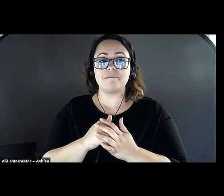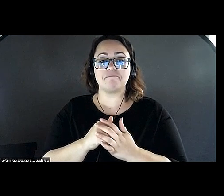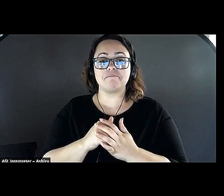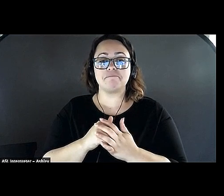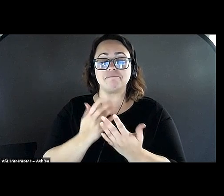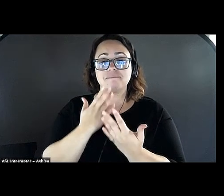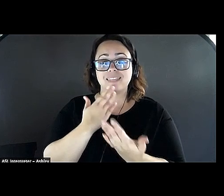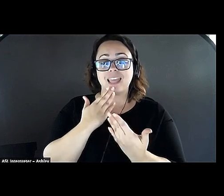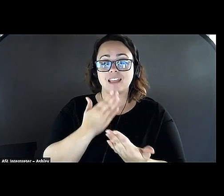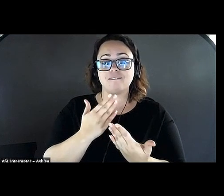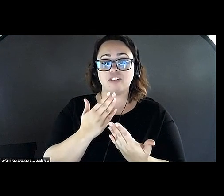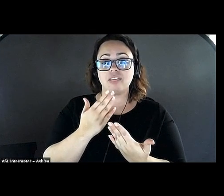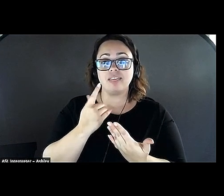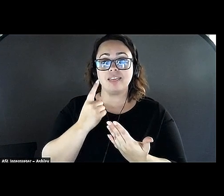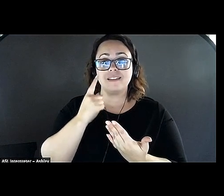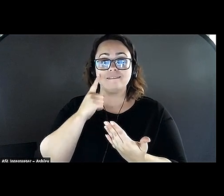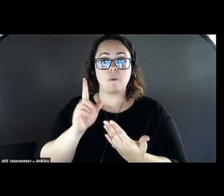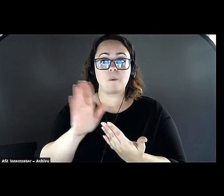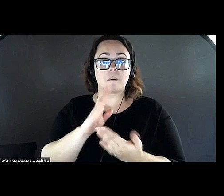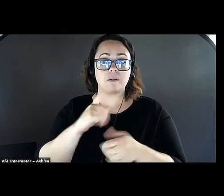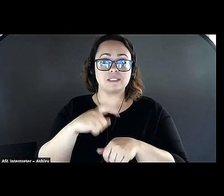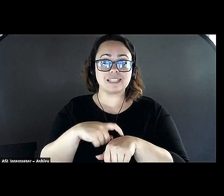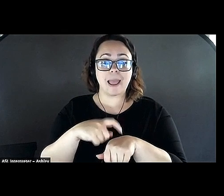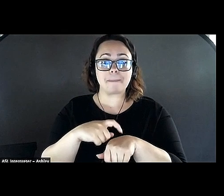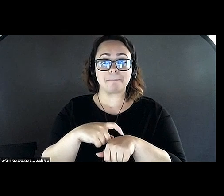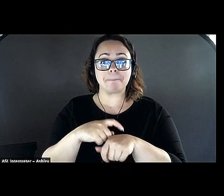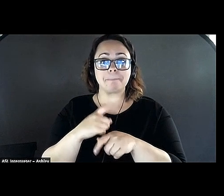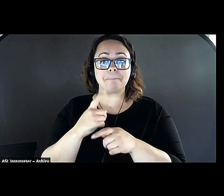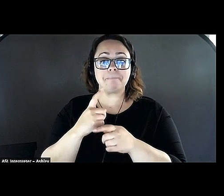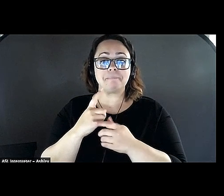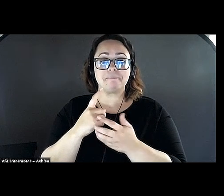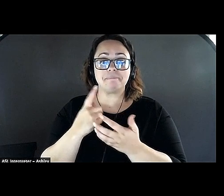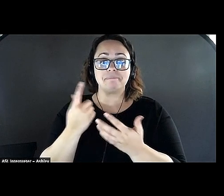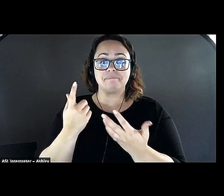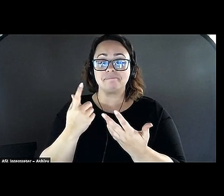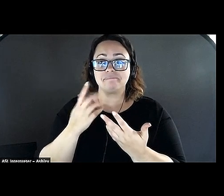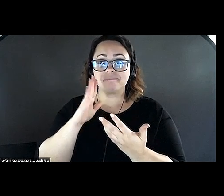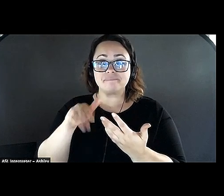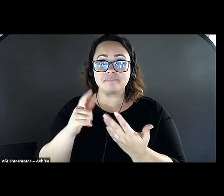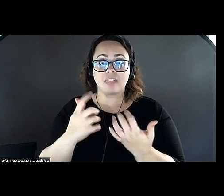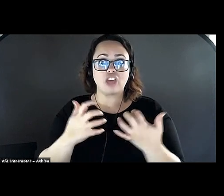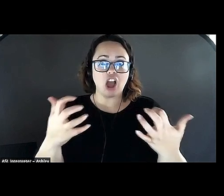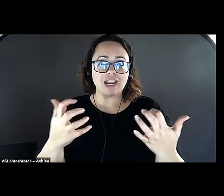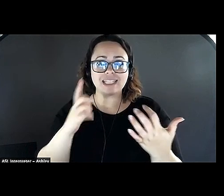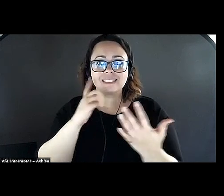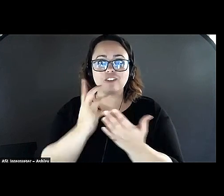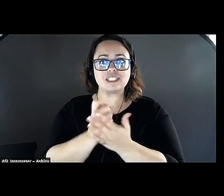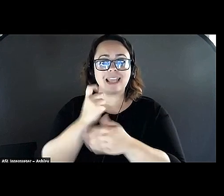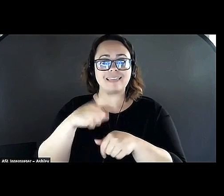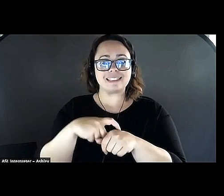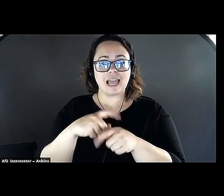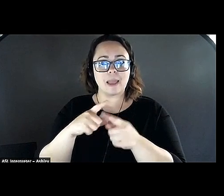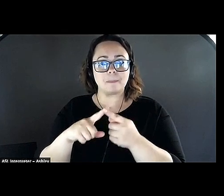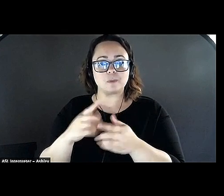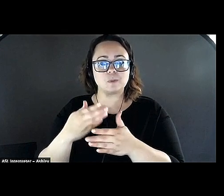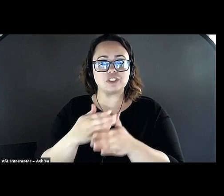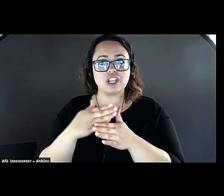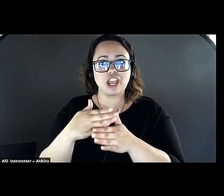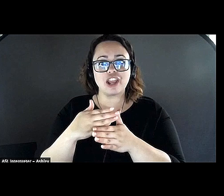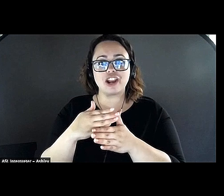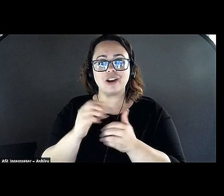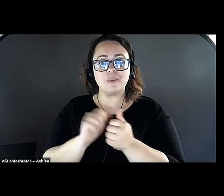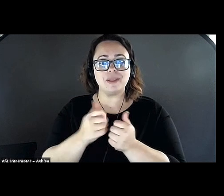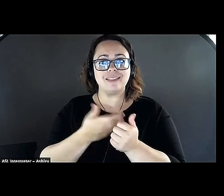Thankful for the time that we've all been given, the audience for taking the time for sharing in our